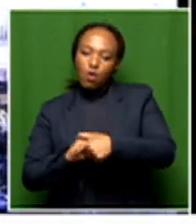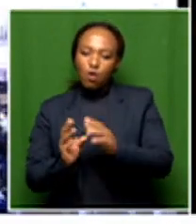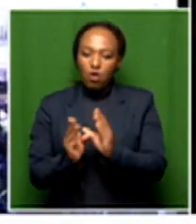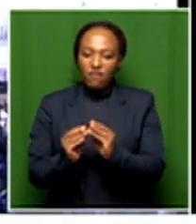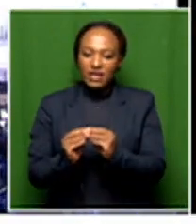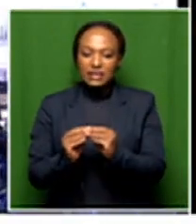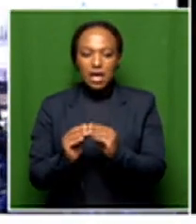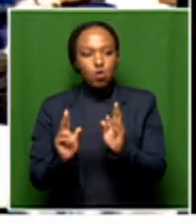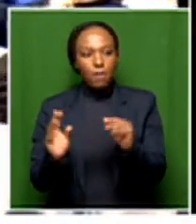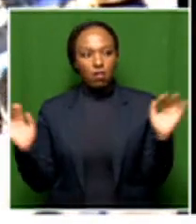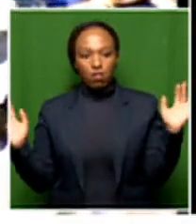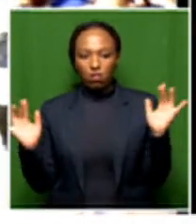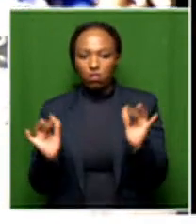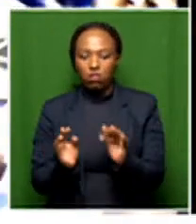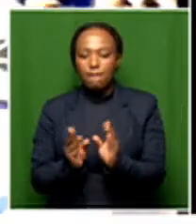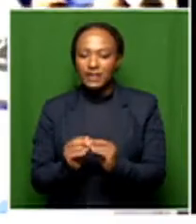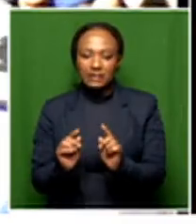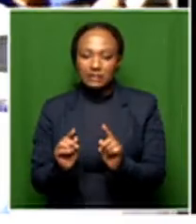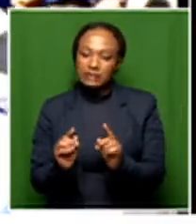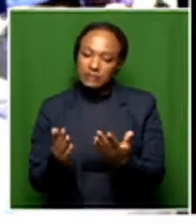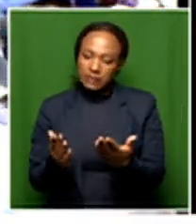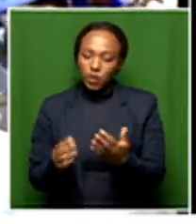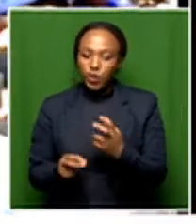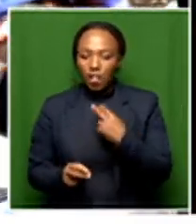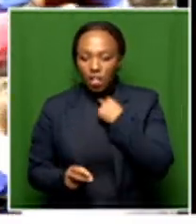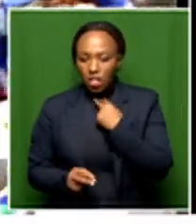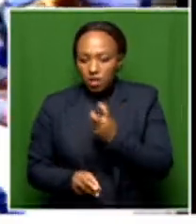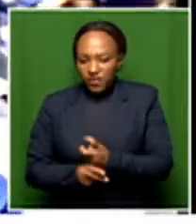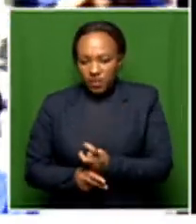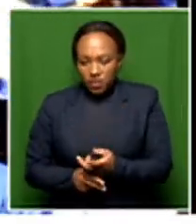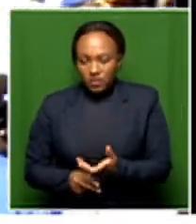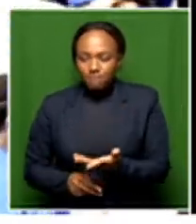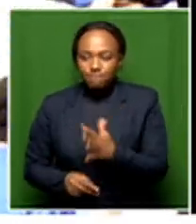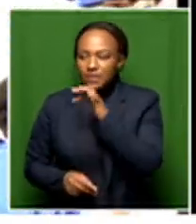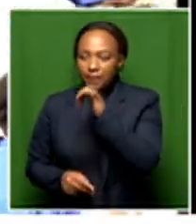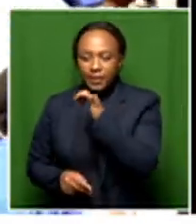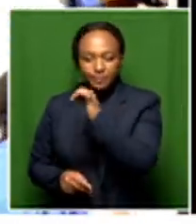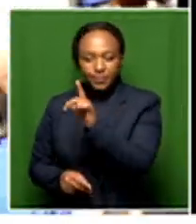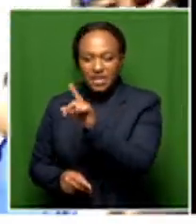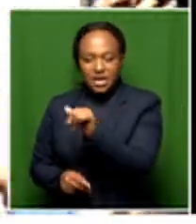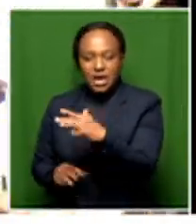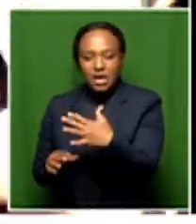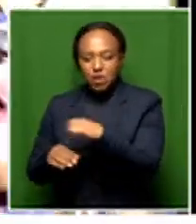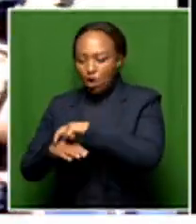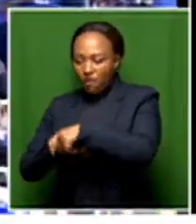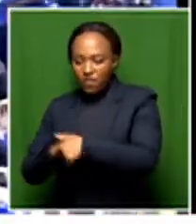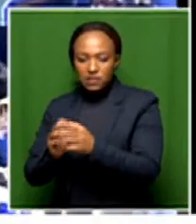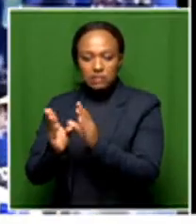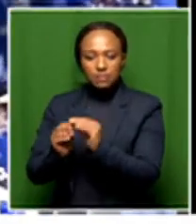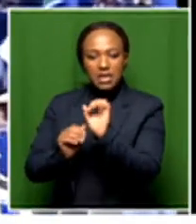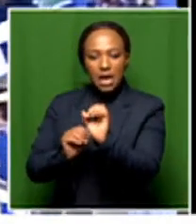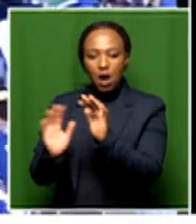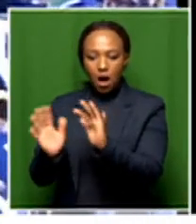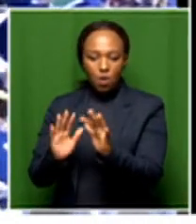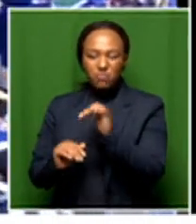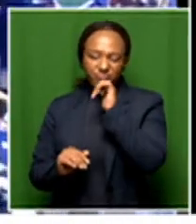under the circumstances. It doesn't matter how the DA holds its conference. What matters